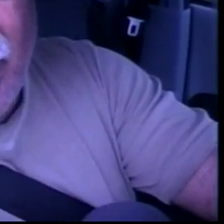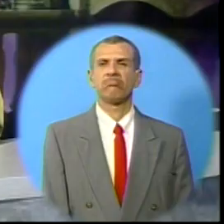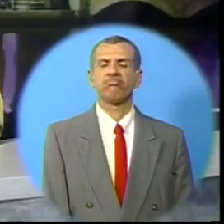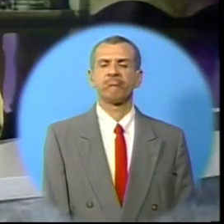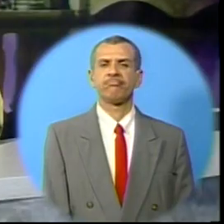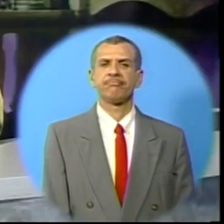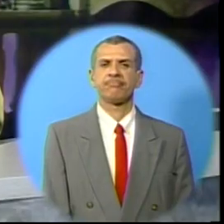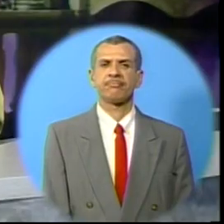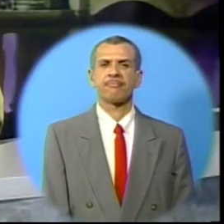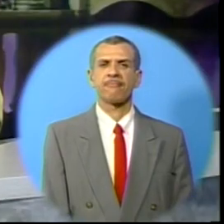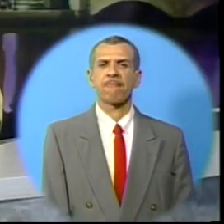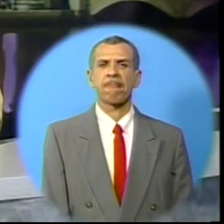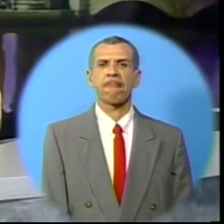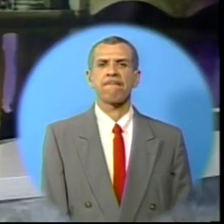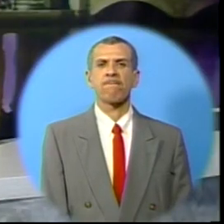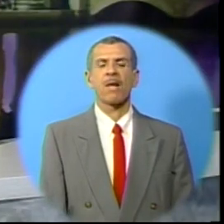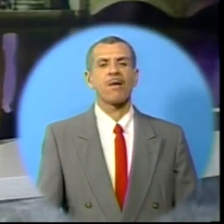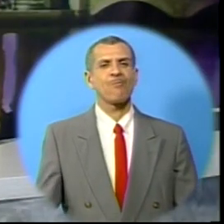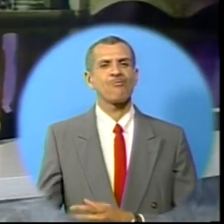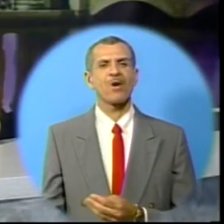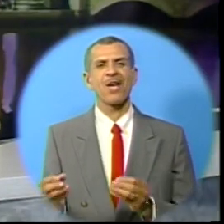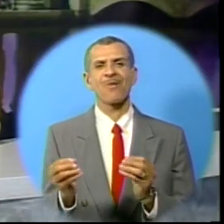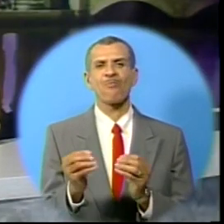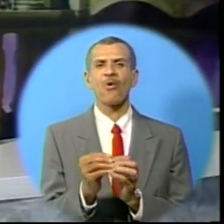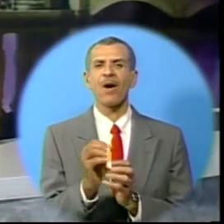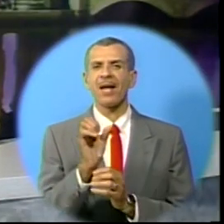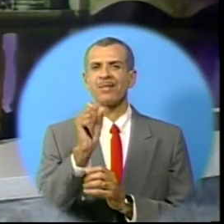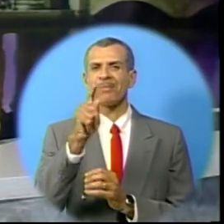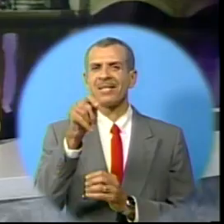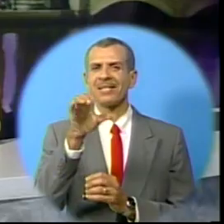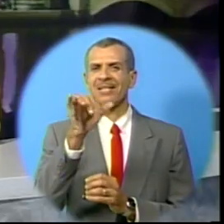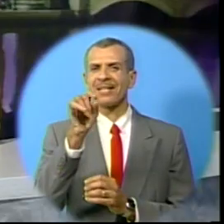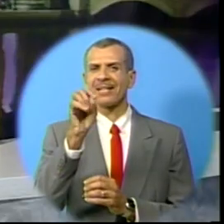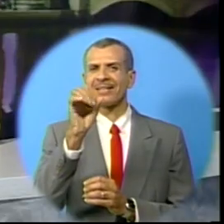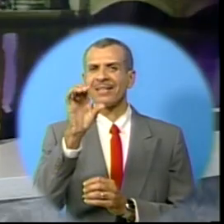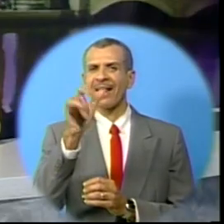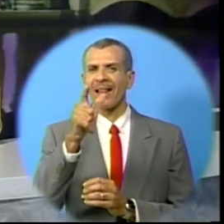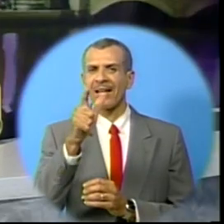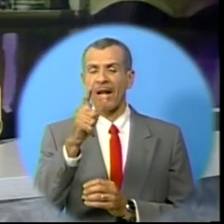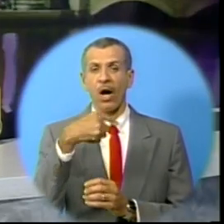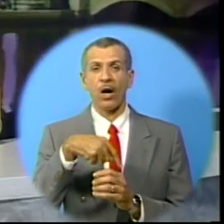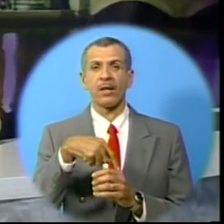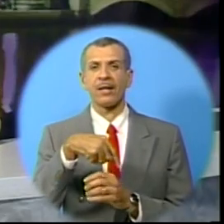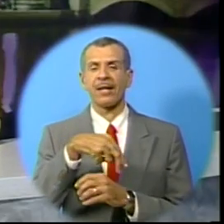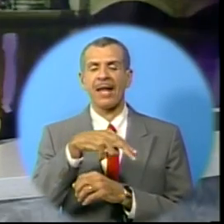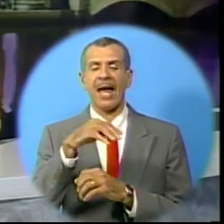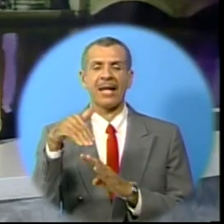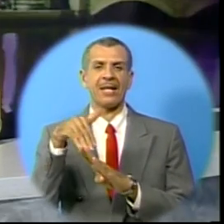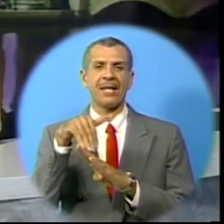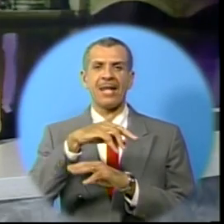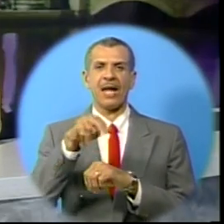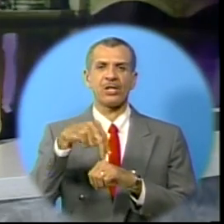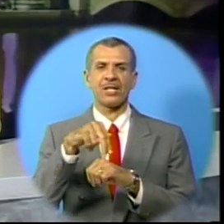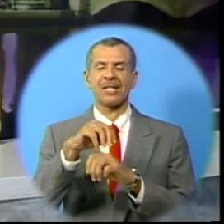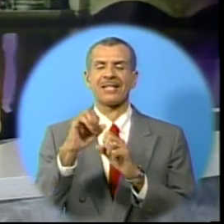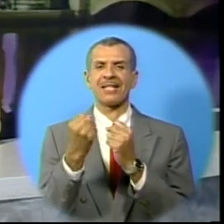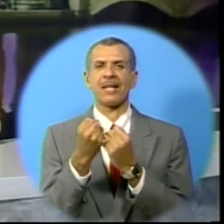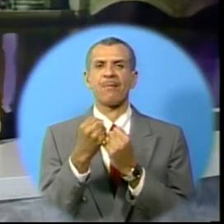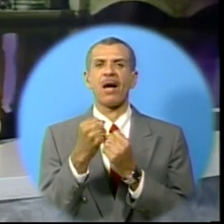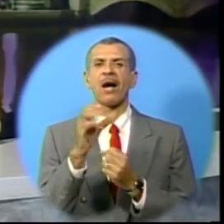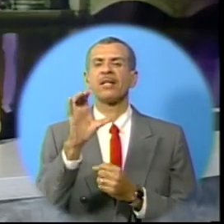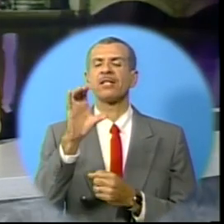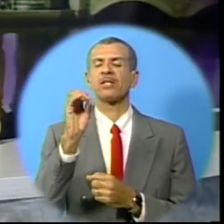go. Bring back more spectacle to the National Stadium on Kadooment Day. This appeal from President of the